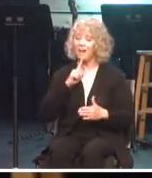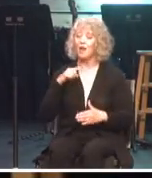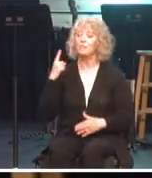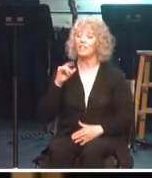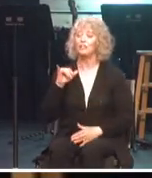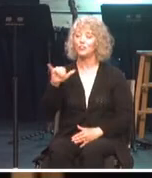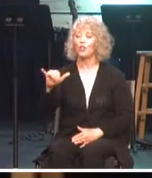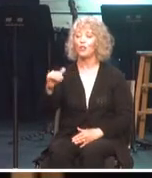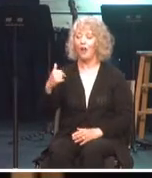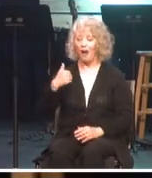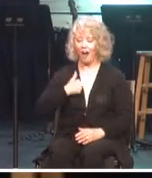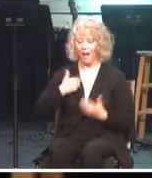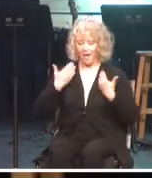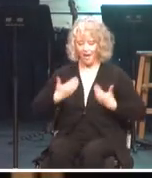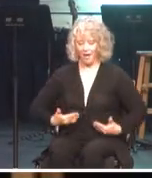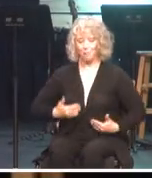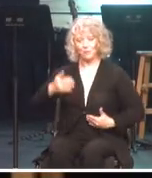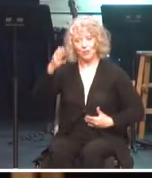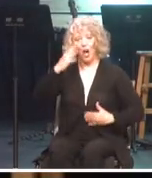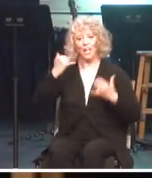I am God in human flesh.